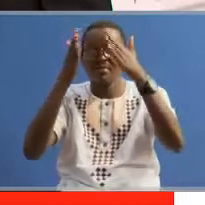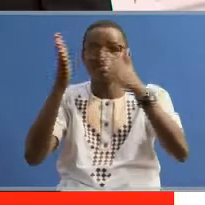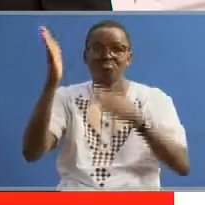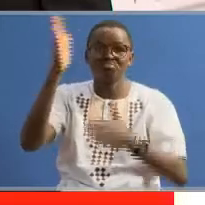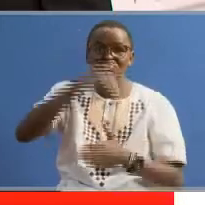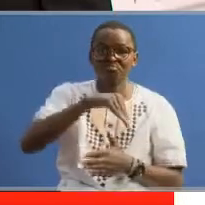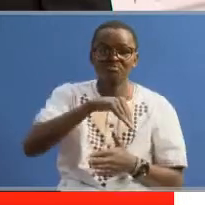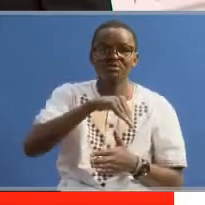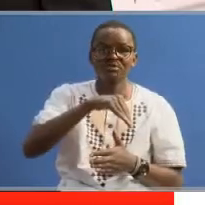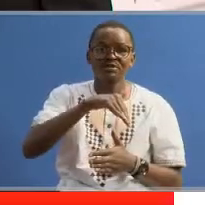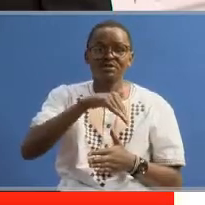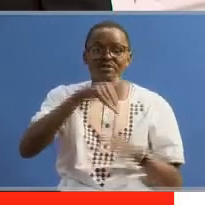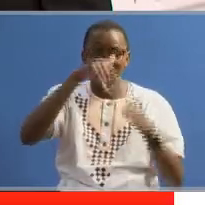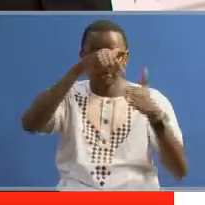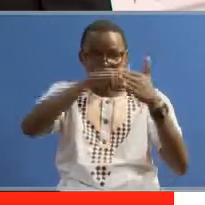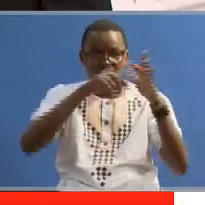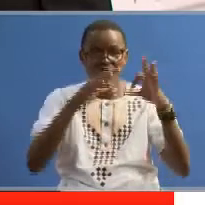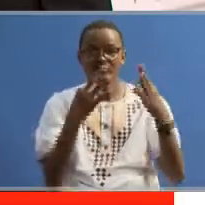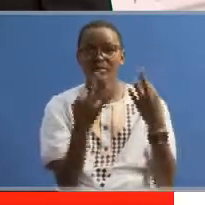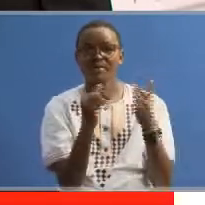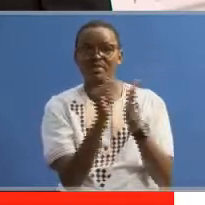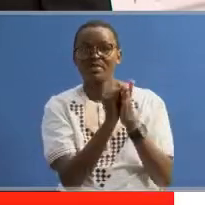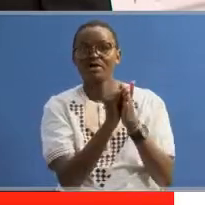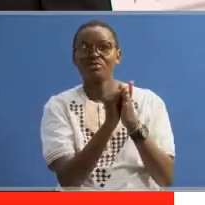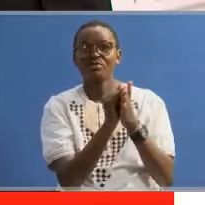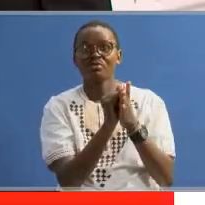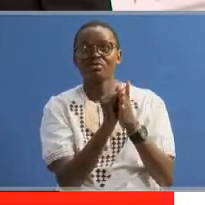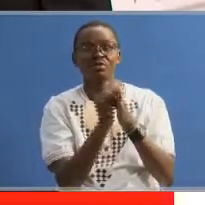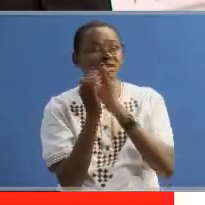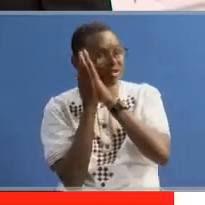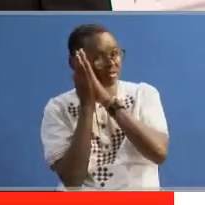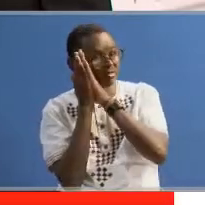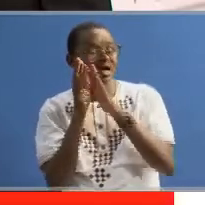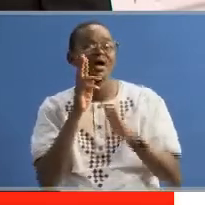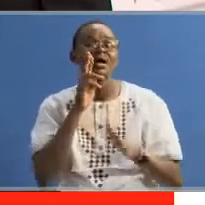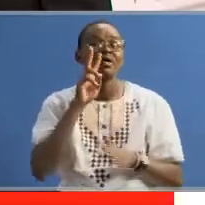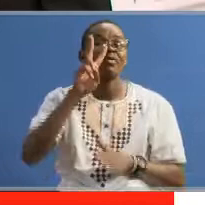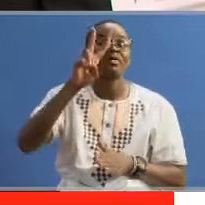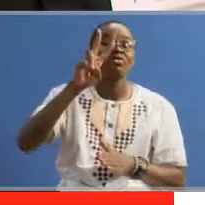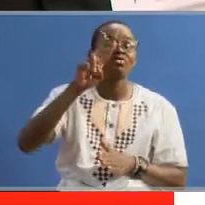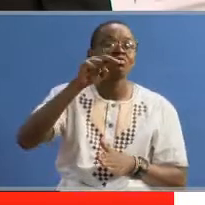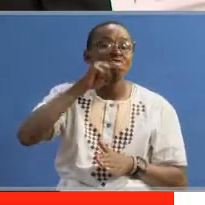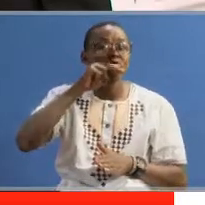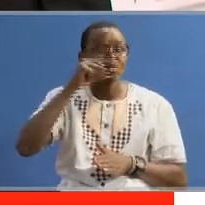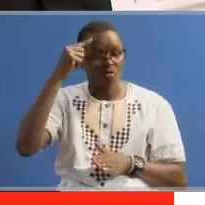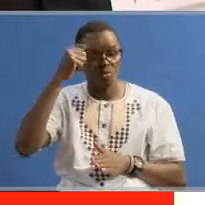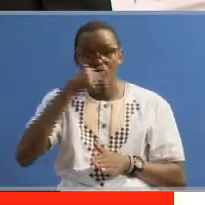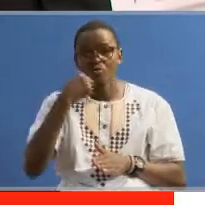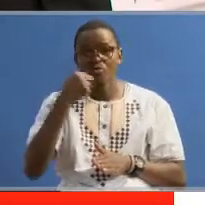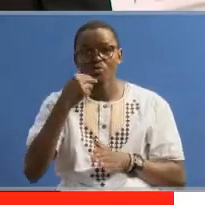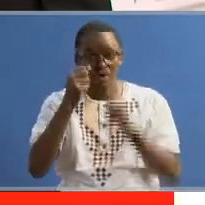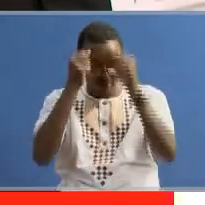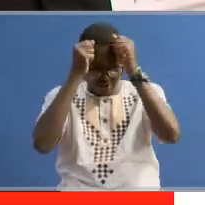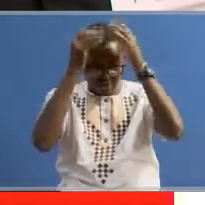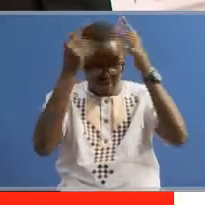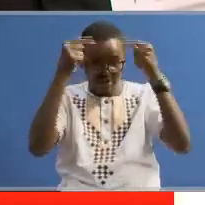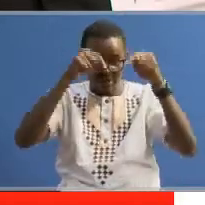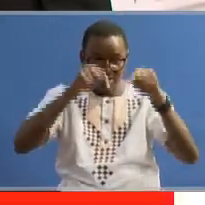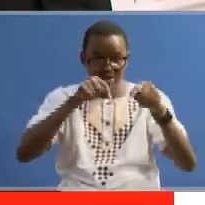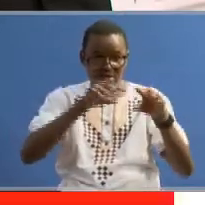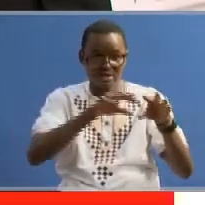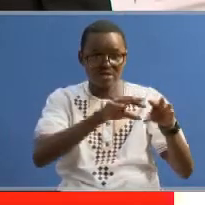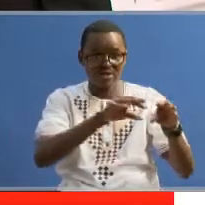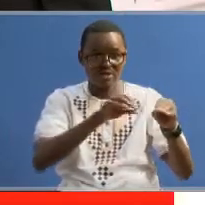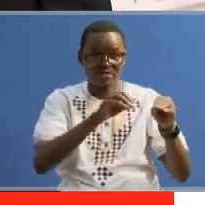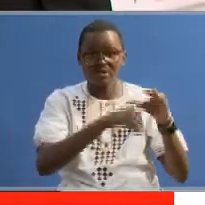in into a family that was sleeping, an uncle and his 2 nephews who were students. They came in,